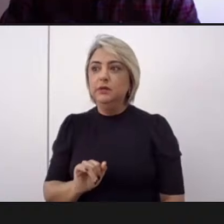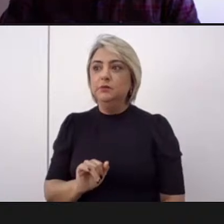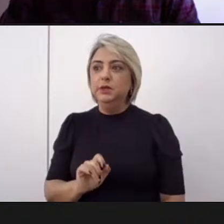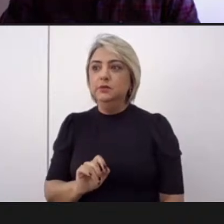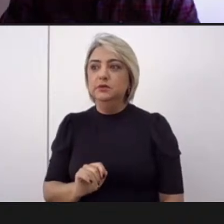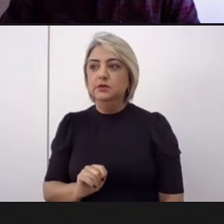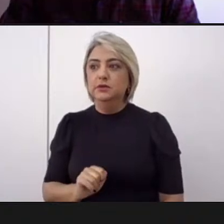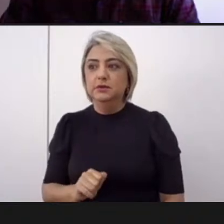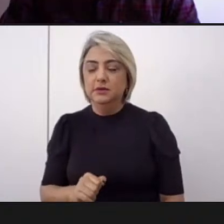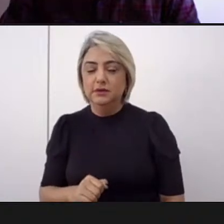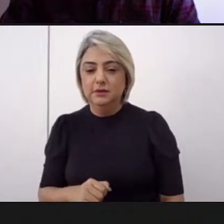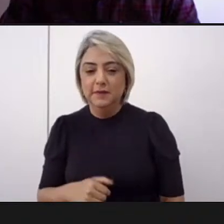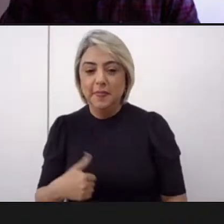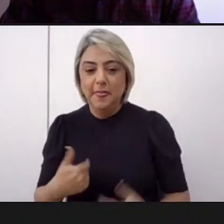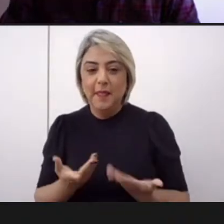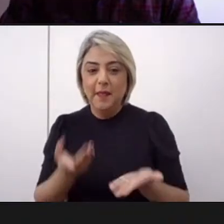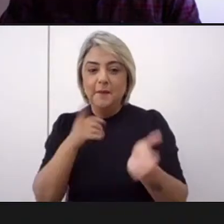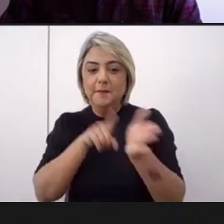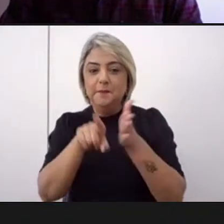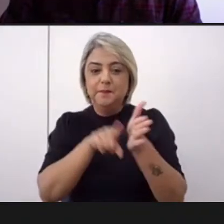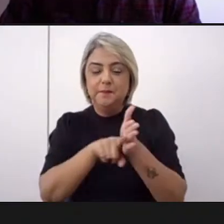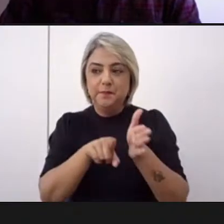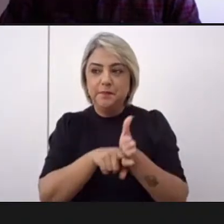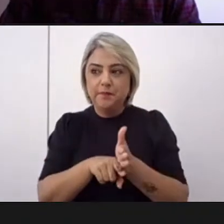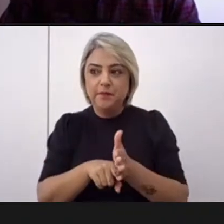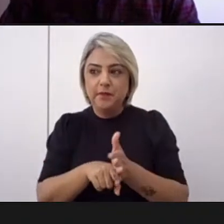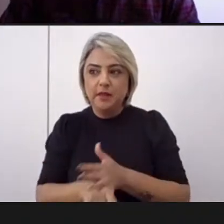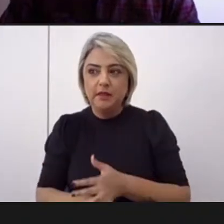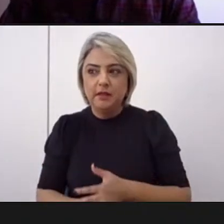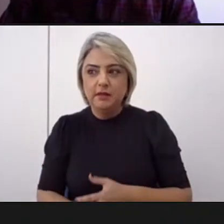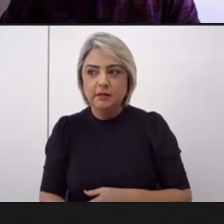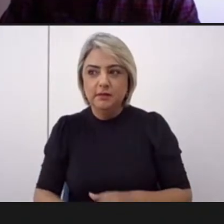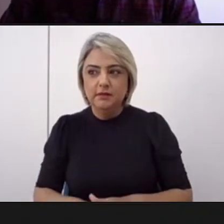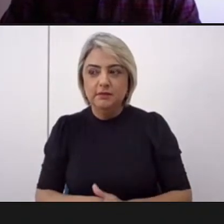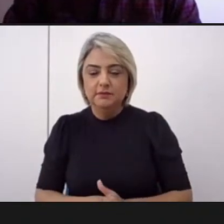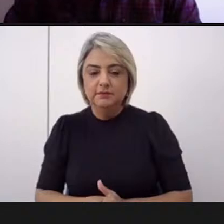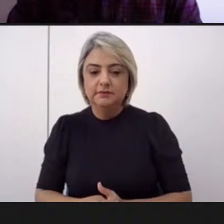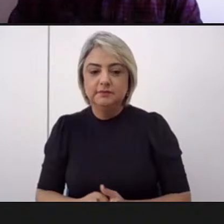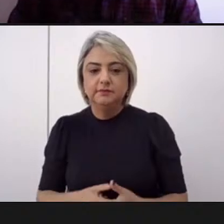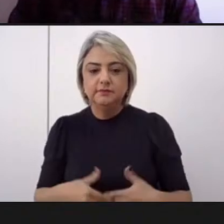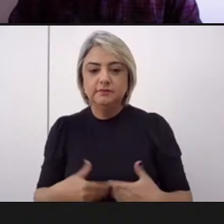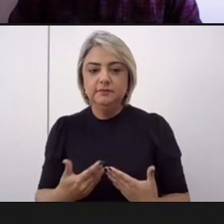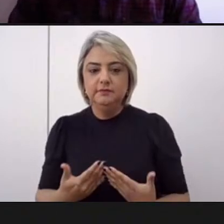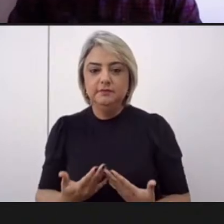at the same time very interesting and sometimes difficult. So